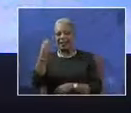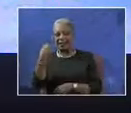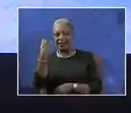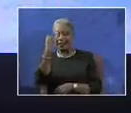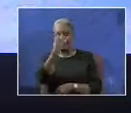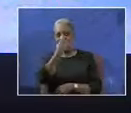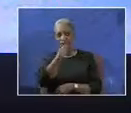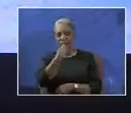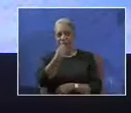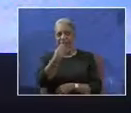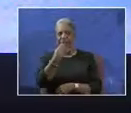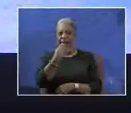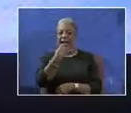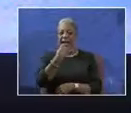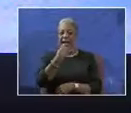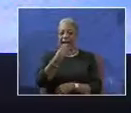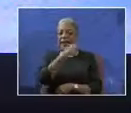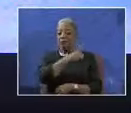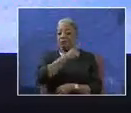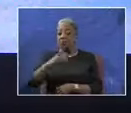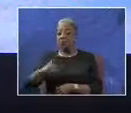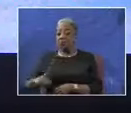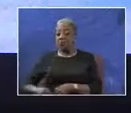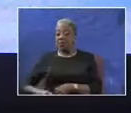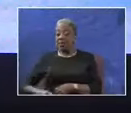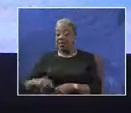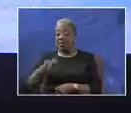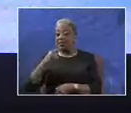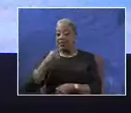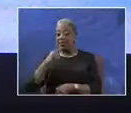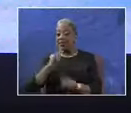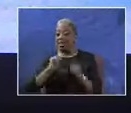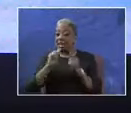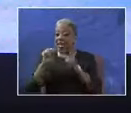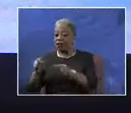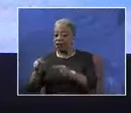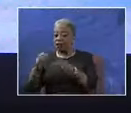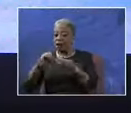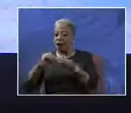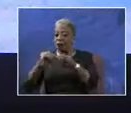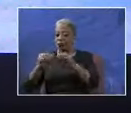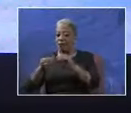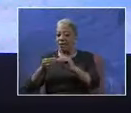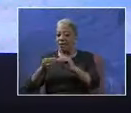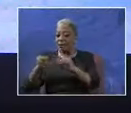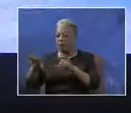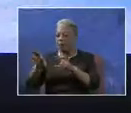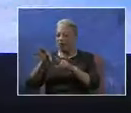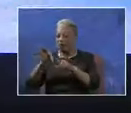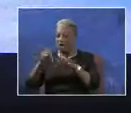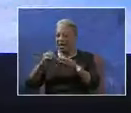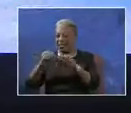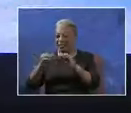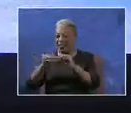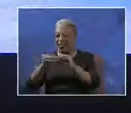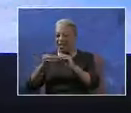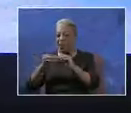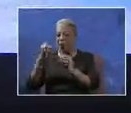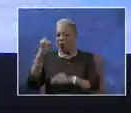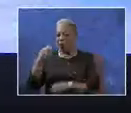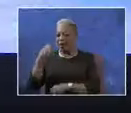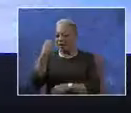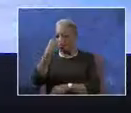David against them to say, Go number Israel and Judah. The king said